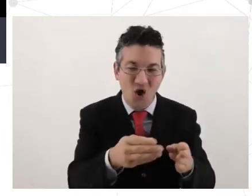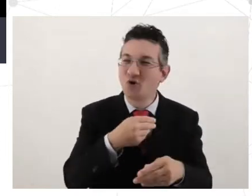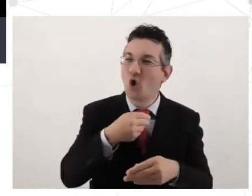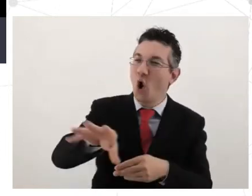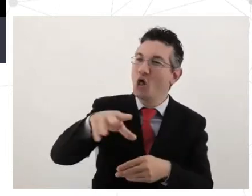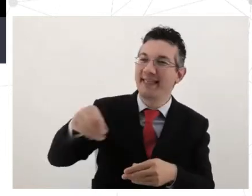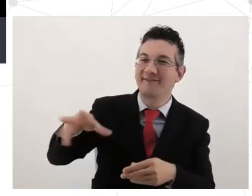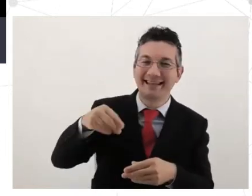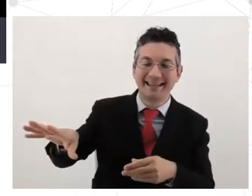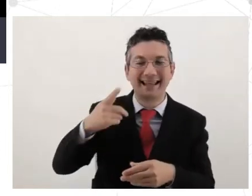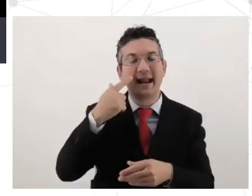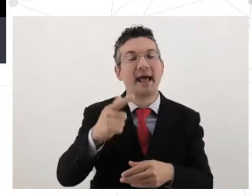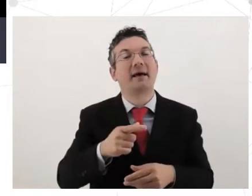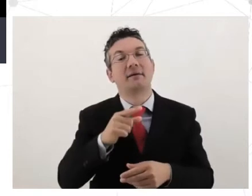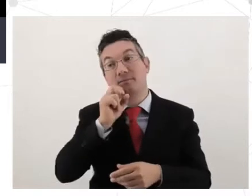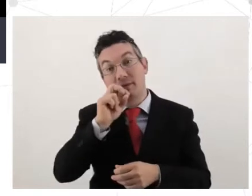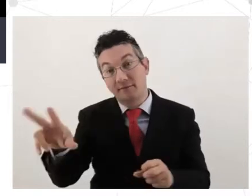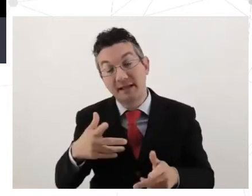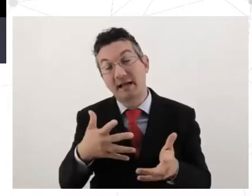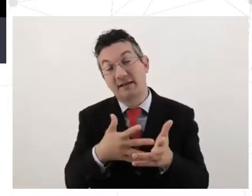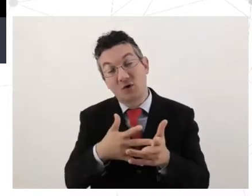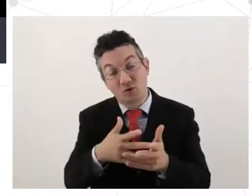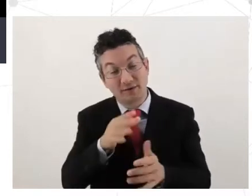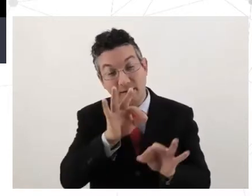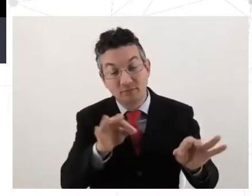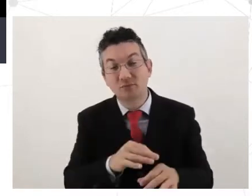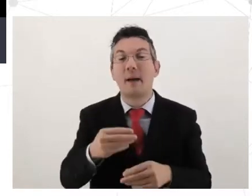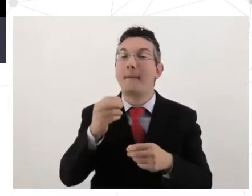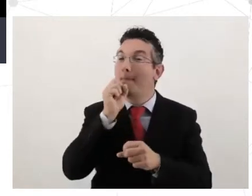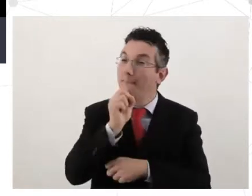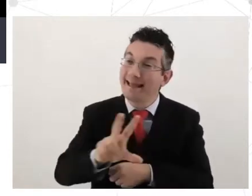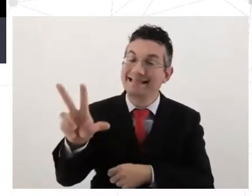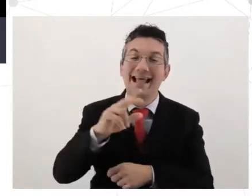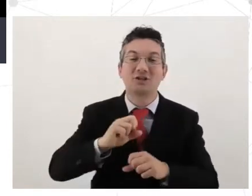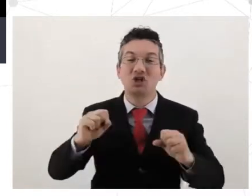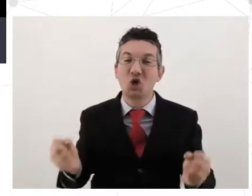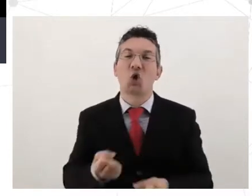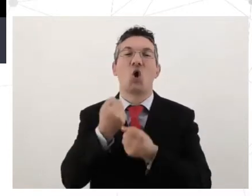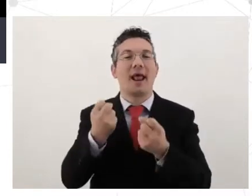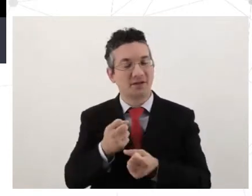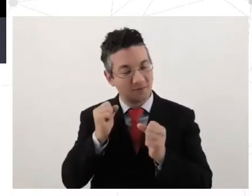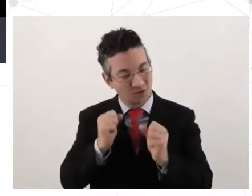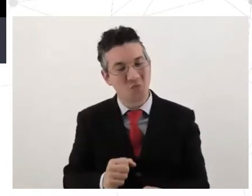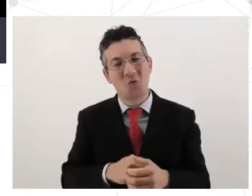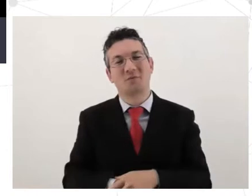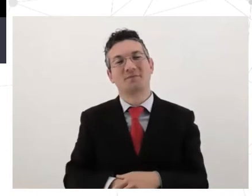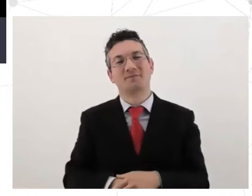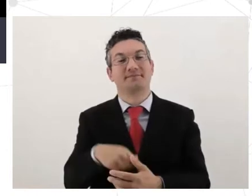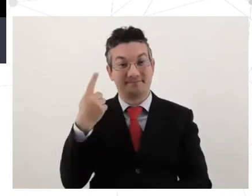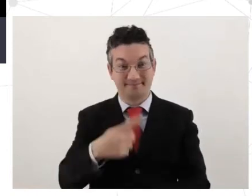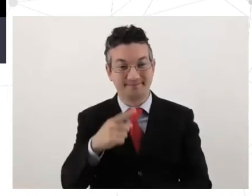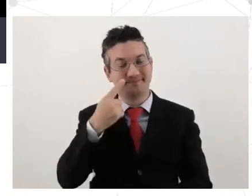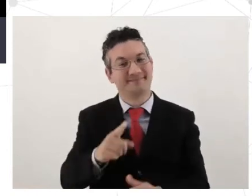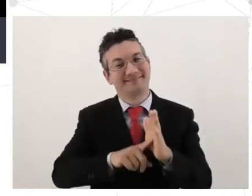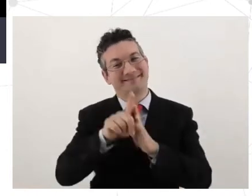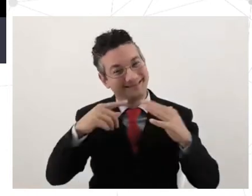A really great feature that's been alluded to earlier is sharing markers and the annotations that we can add to markers. So